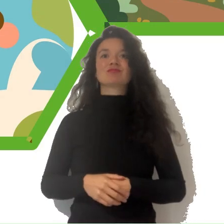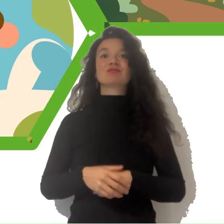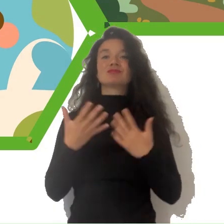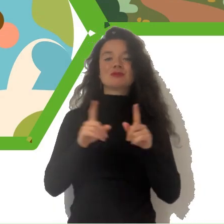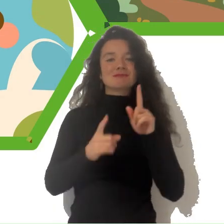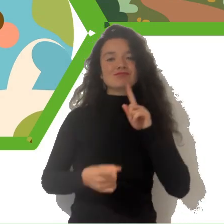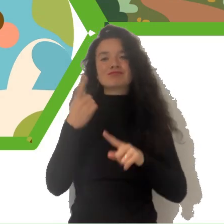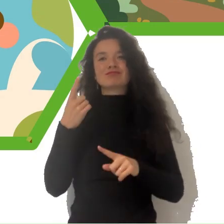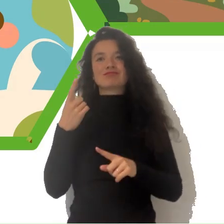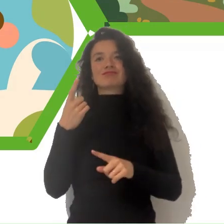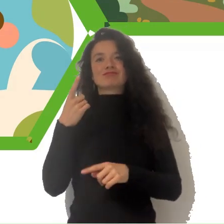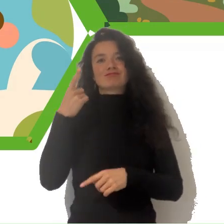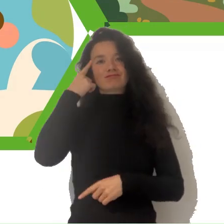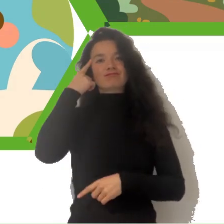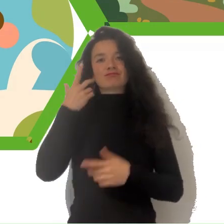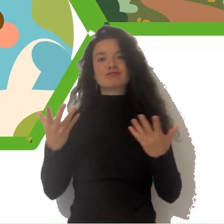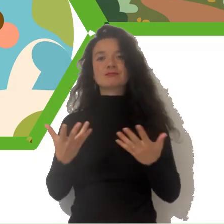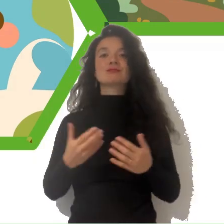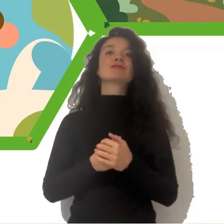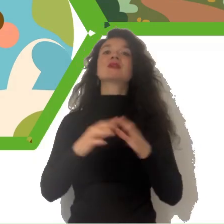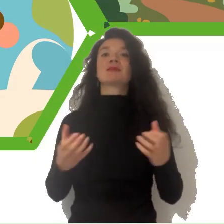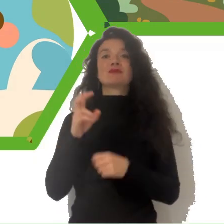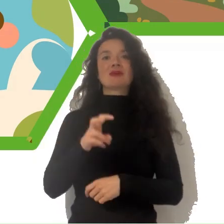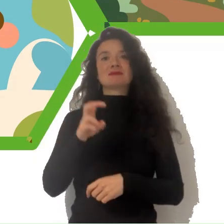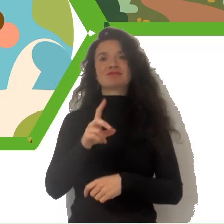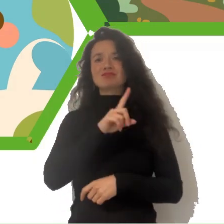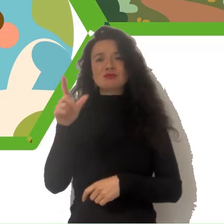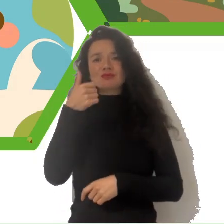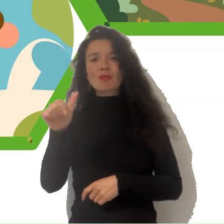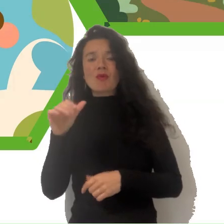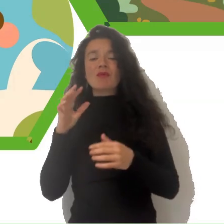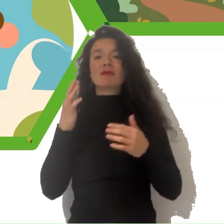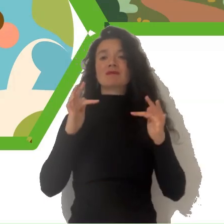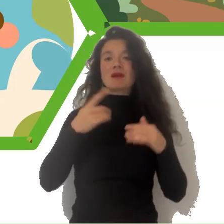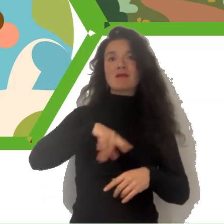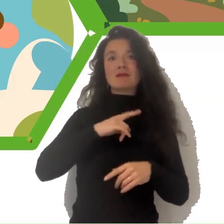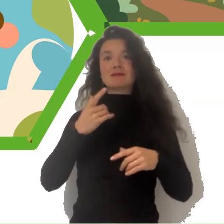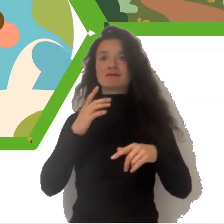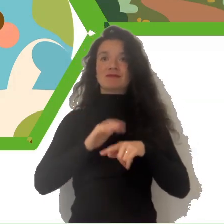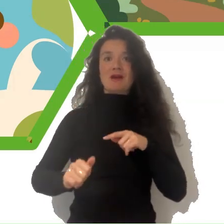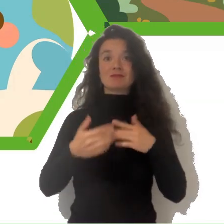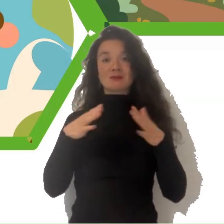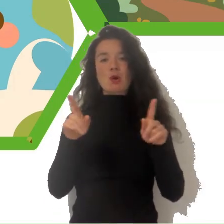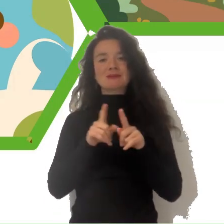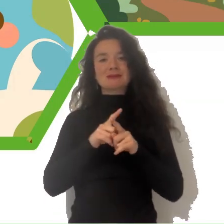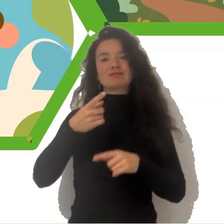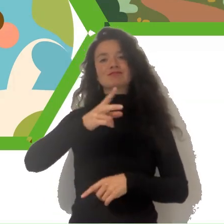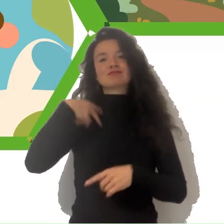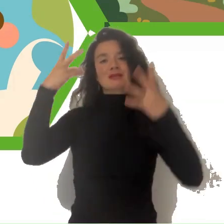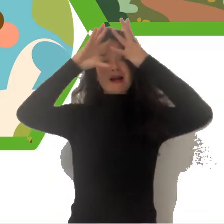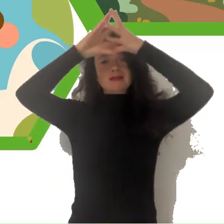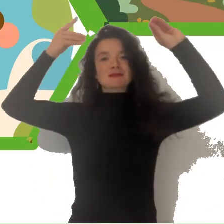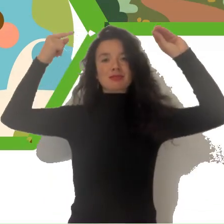and about what we think and our values. And green mindsets includes responsibility,